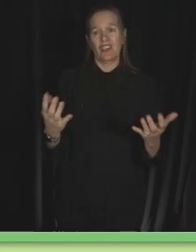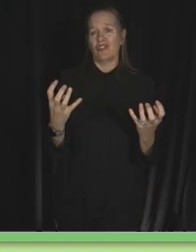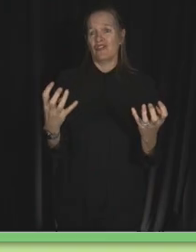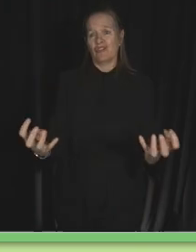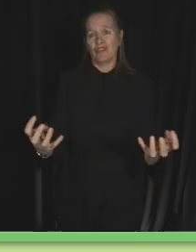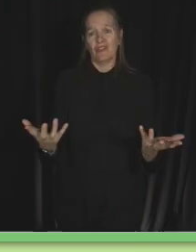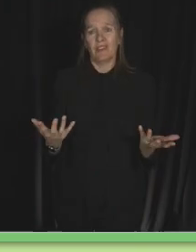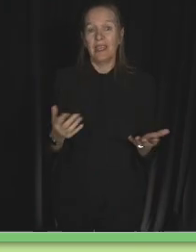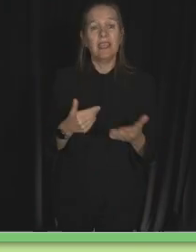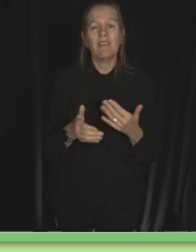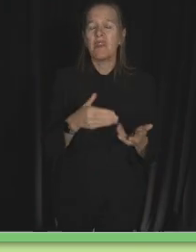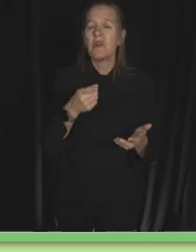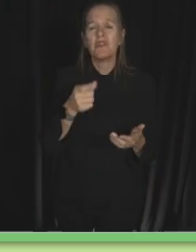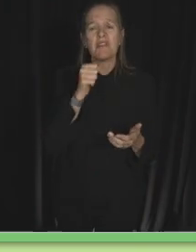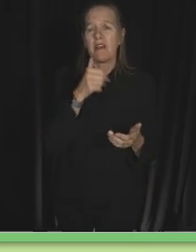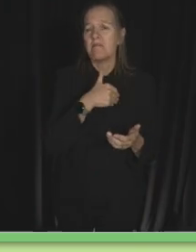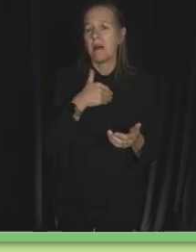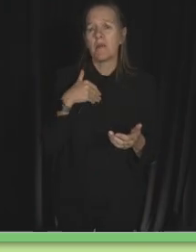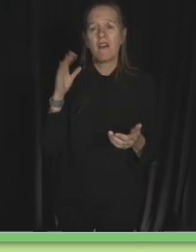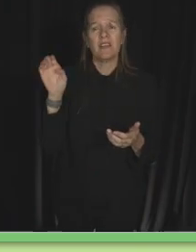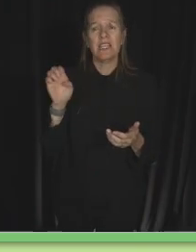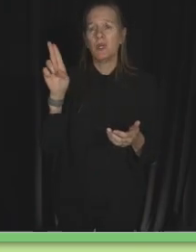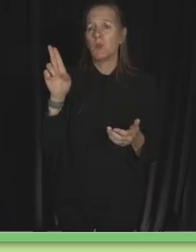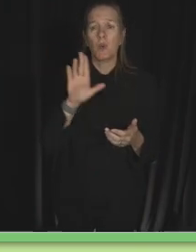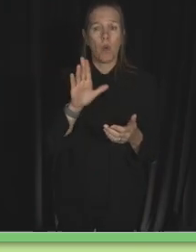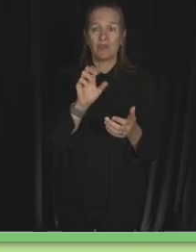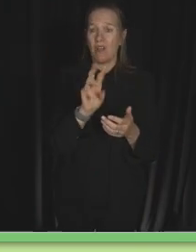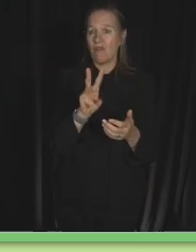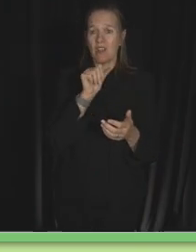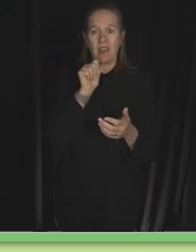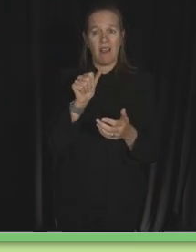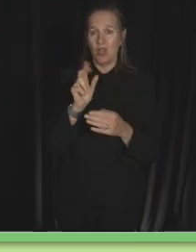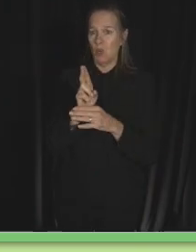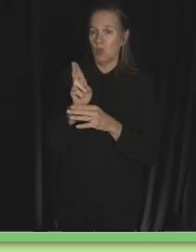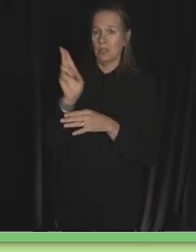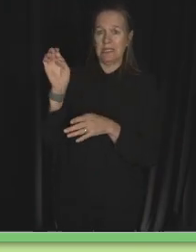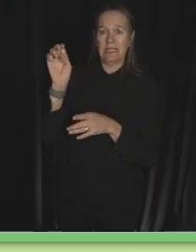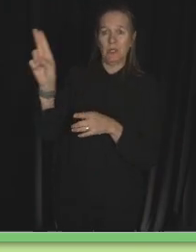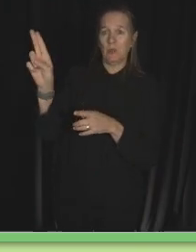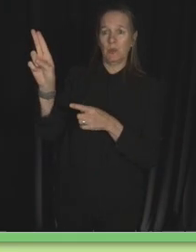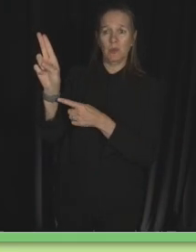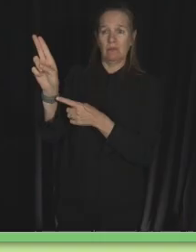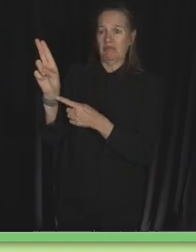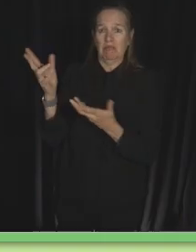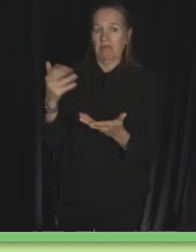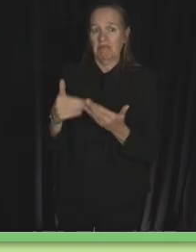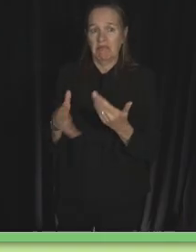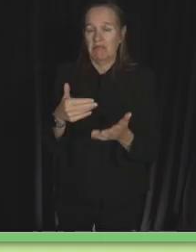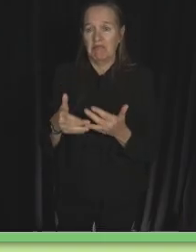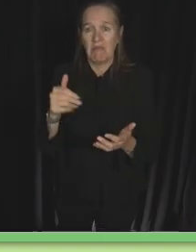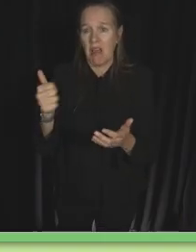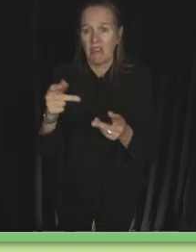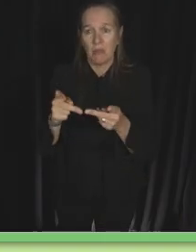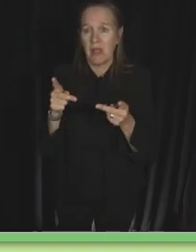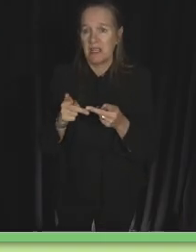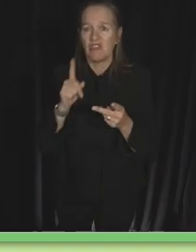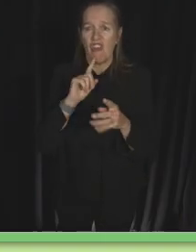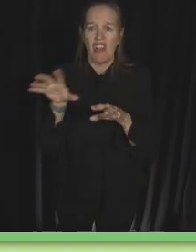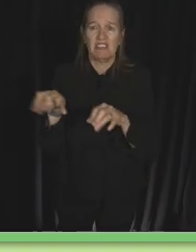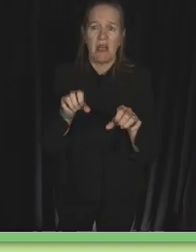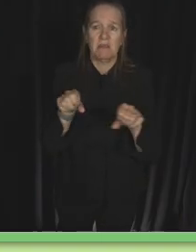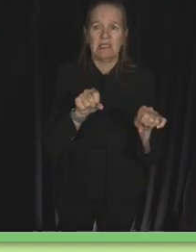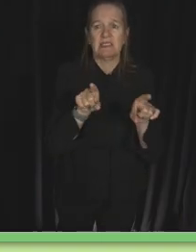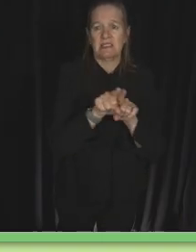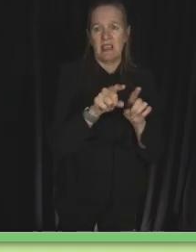not an EU member or your software isn't used in the EU, other countries and other places in the world is adopting the same regulations.